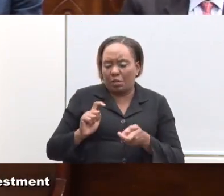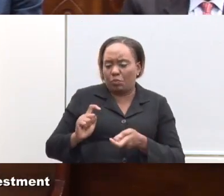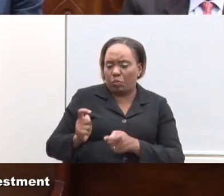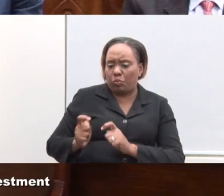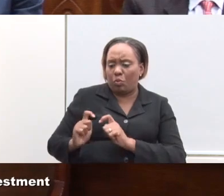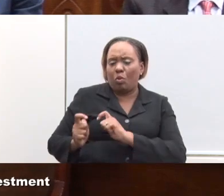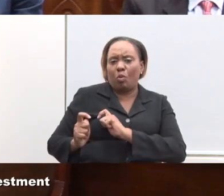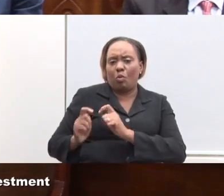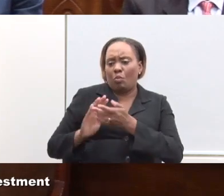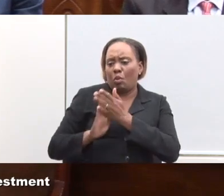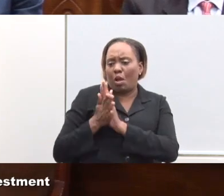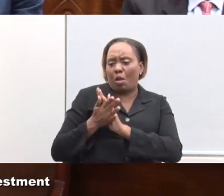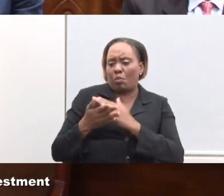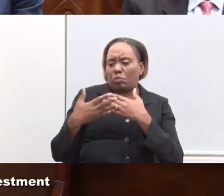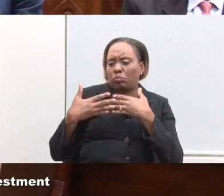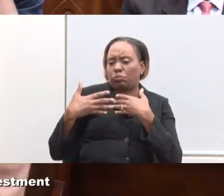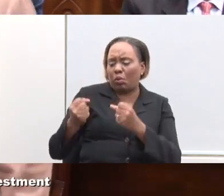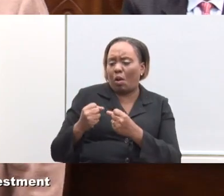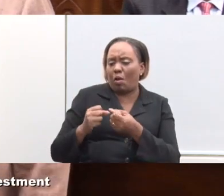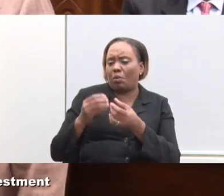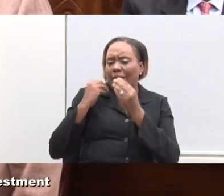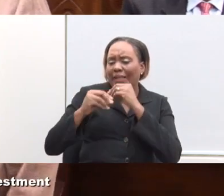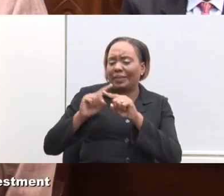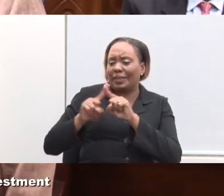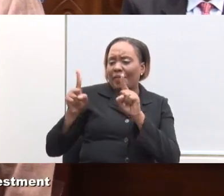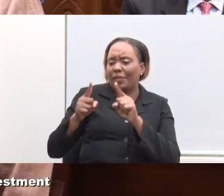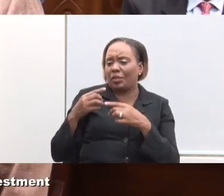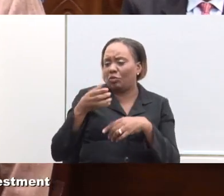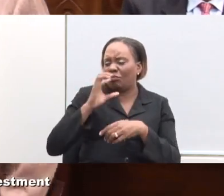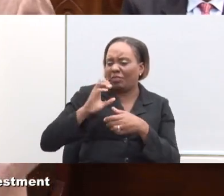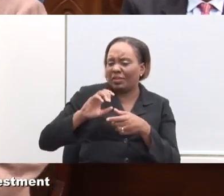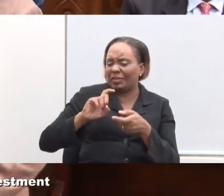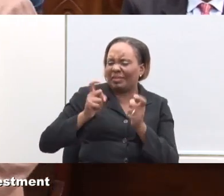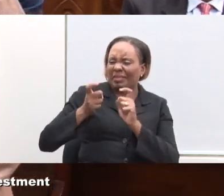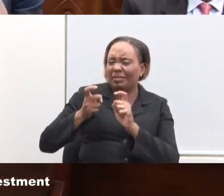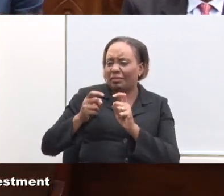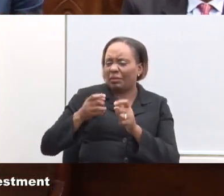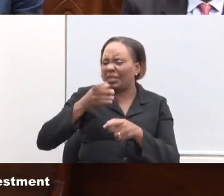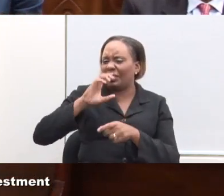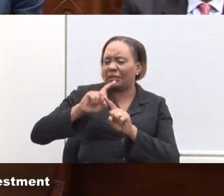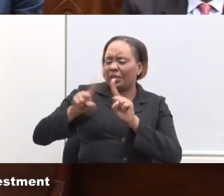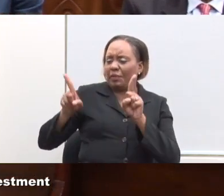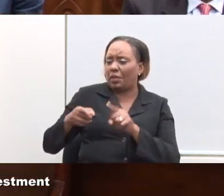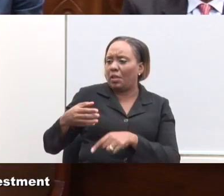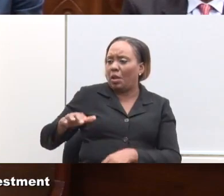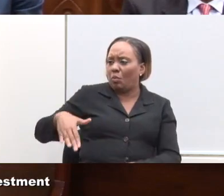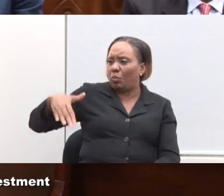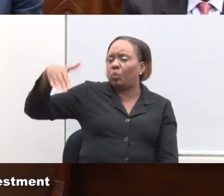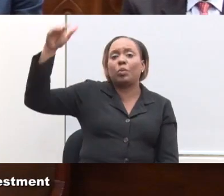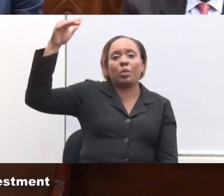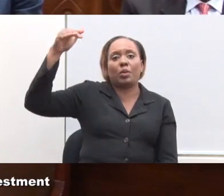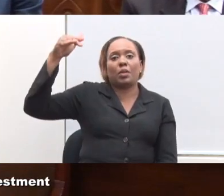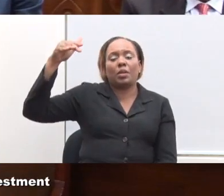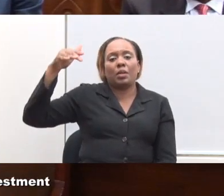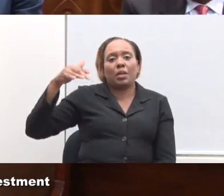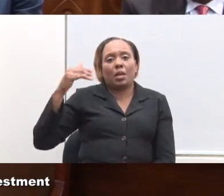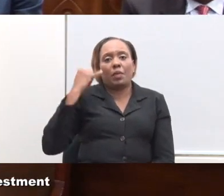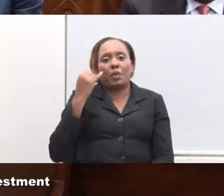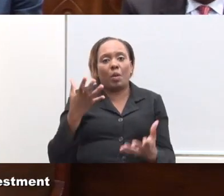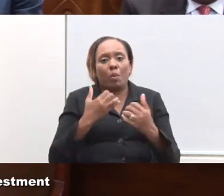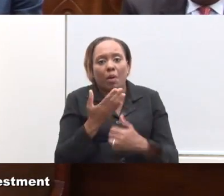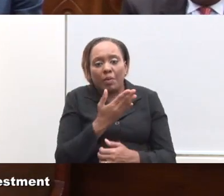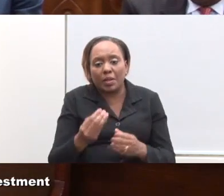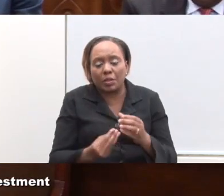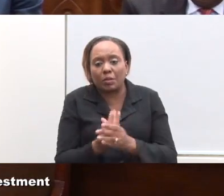and give it manure and give it fertilizer and the other things. And equally, I believe that this time in